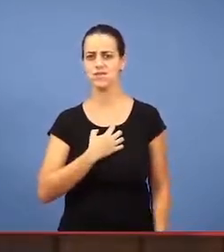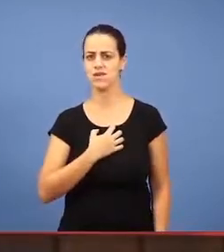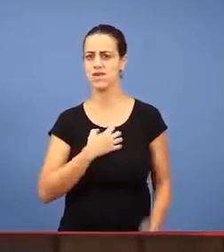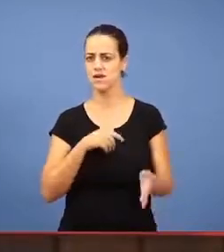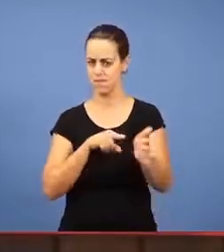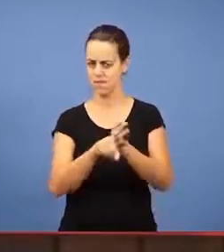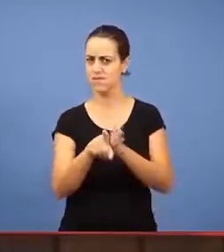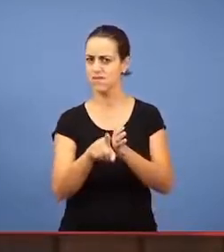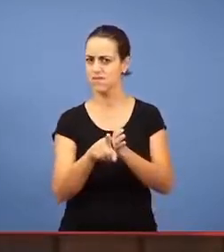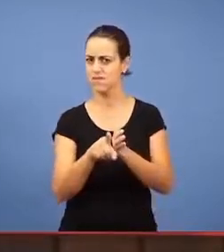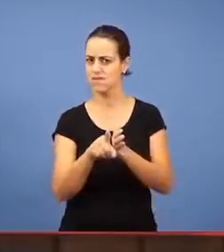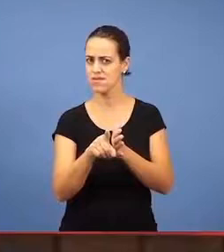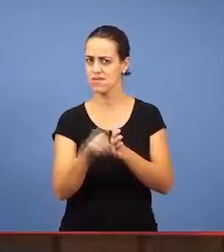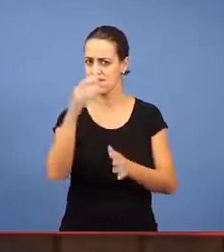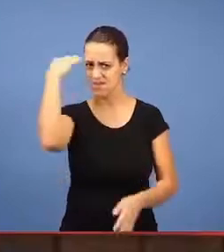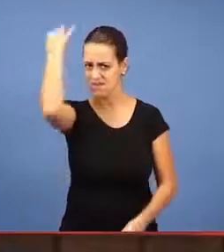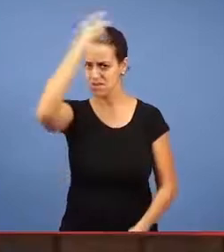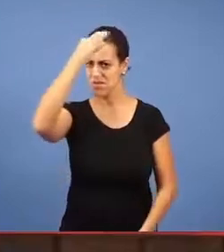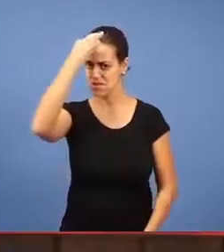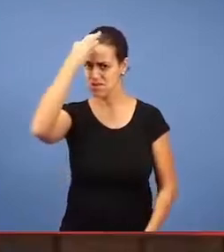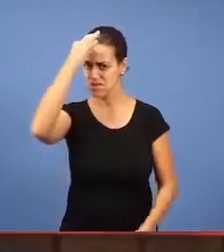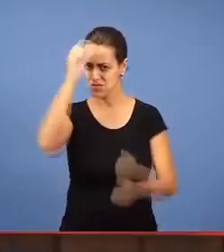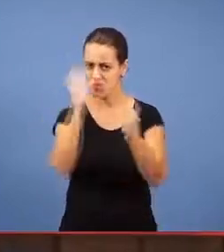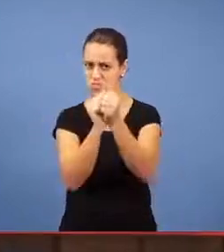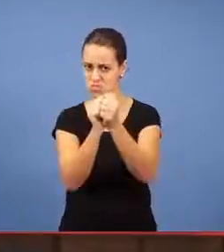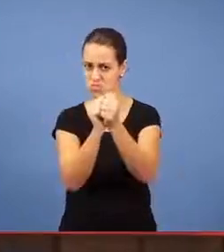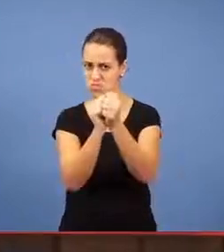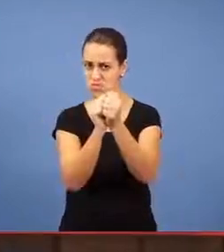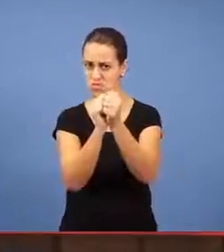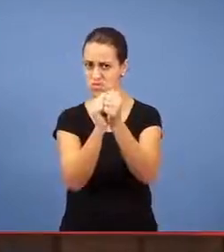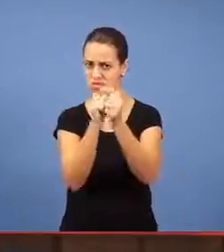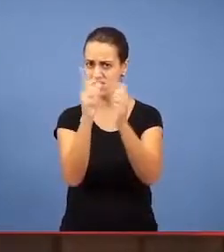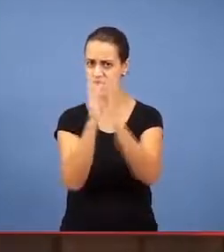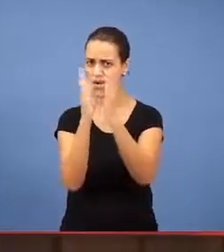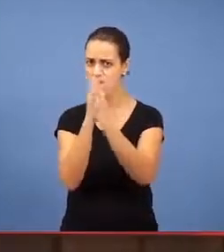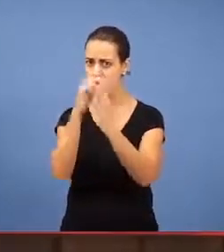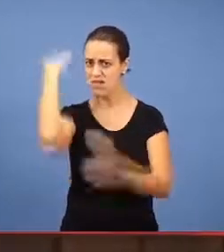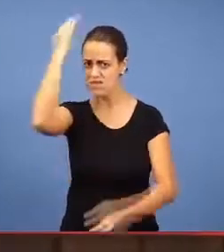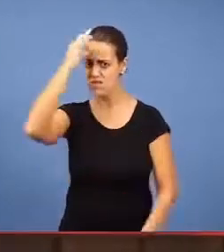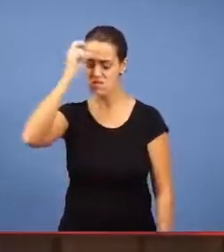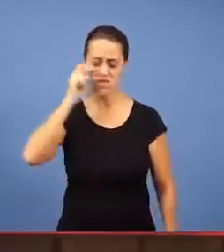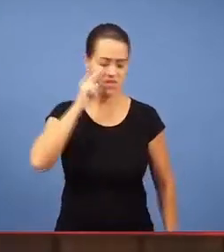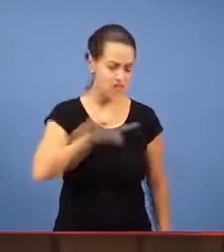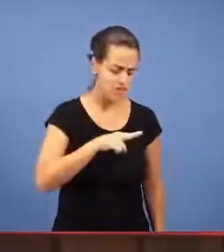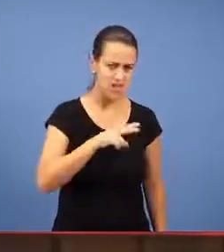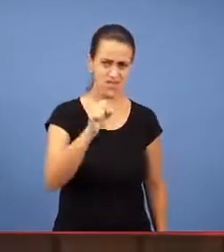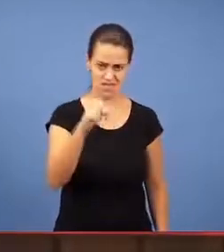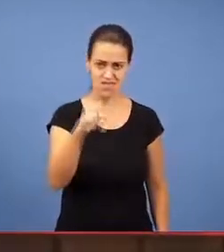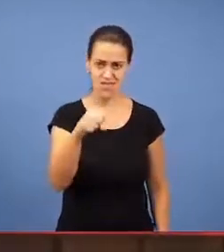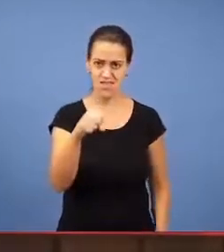is here. So now I ask you the first question. Is the Holy Spirit answering your prayer? Yes or no?